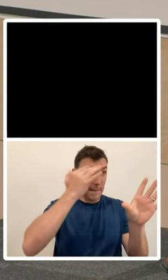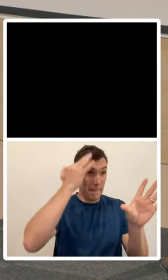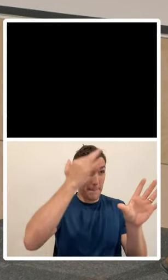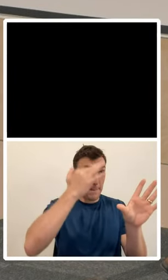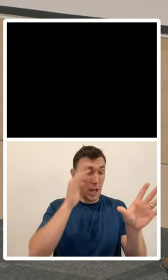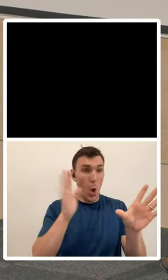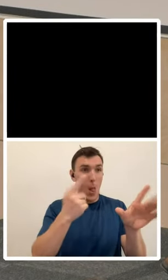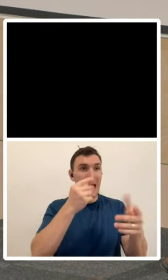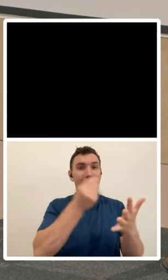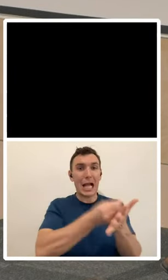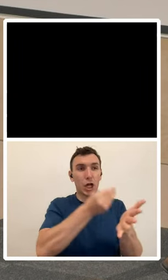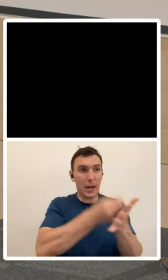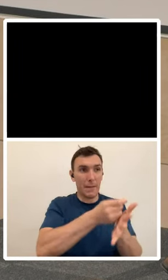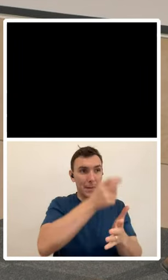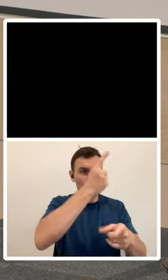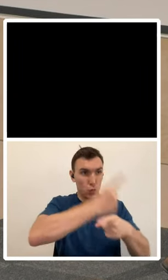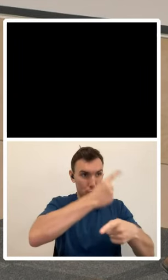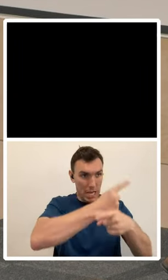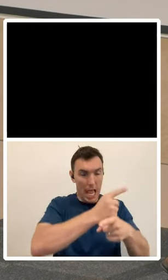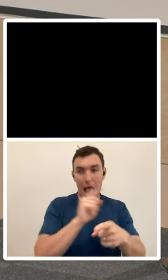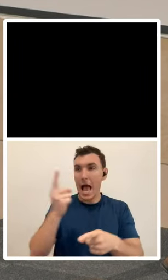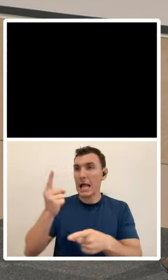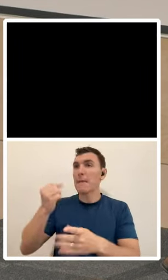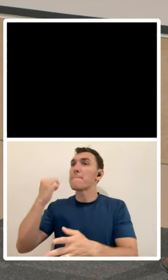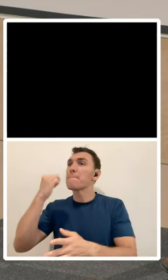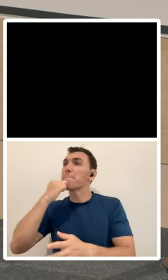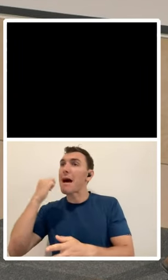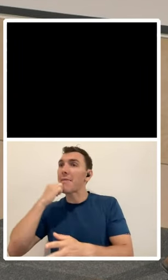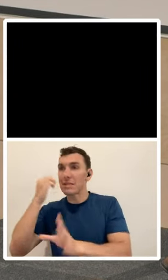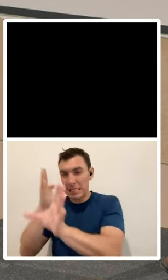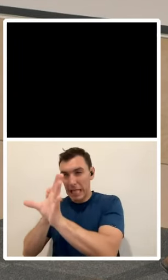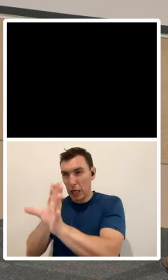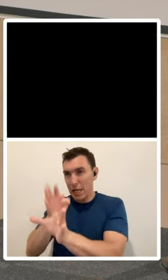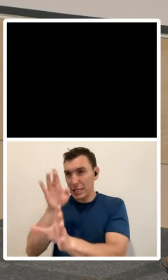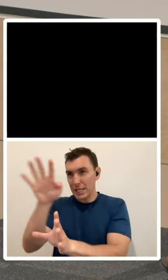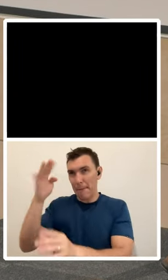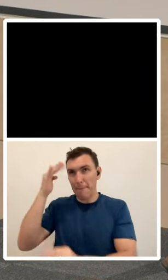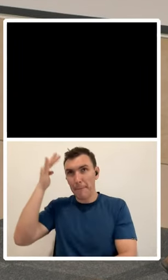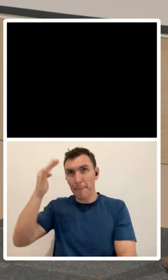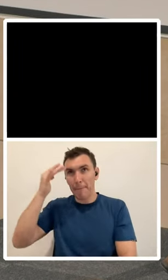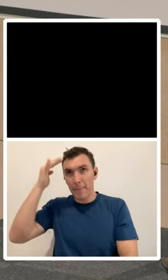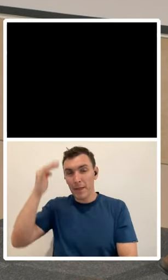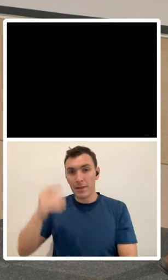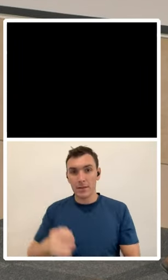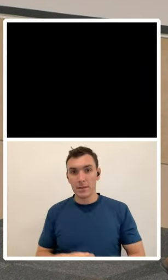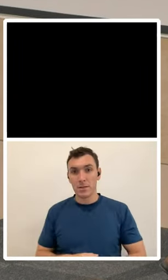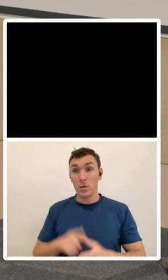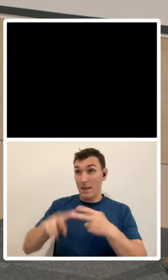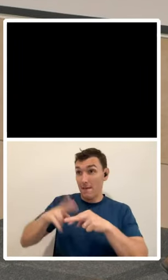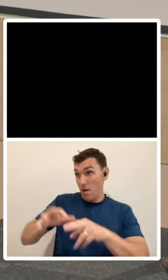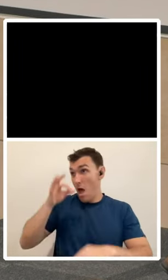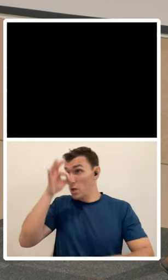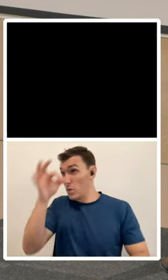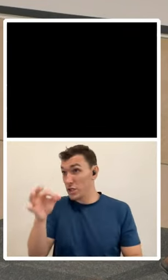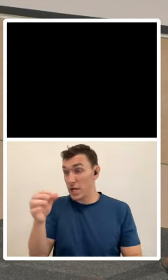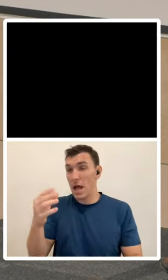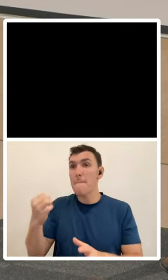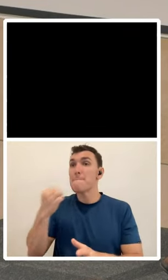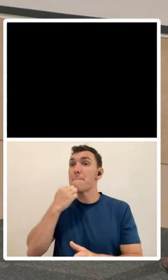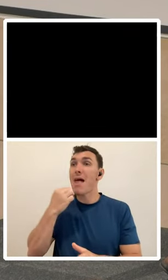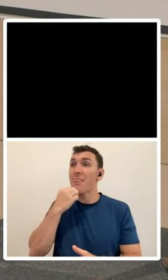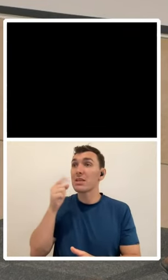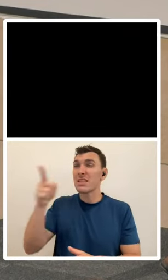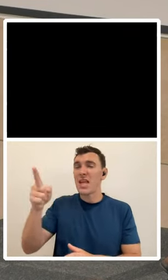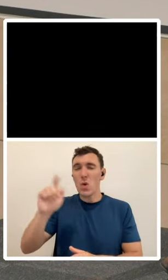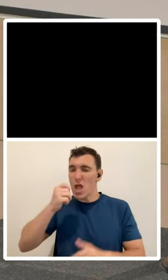professor a weird question, he absolutely loves it, and he'll spend like 10 minutes like going mental about this weird question. But if you ask the economics professors,